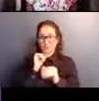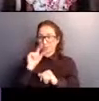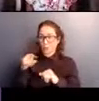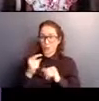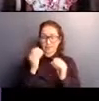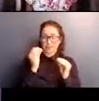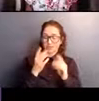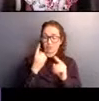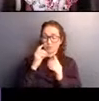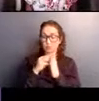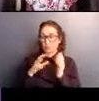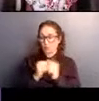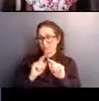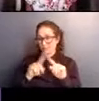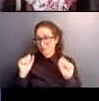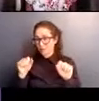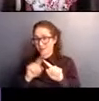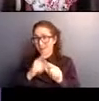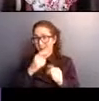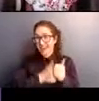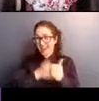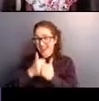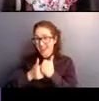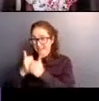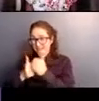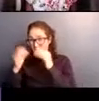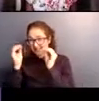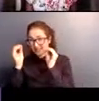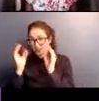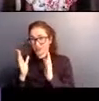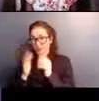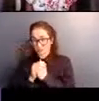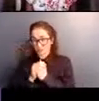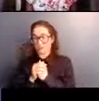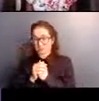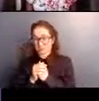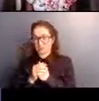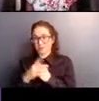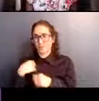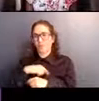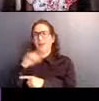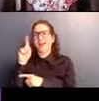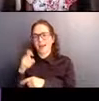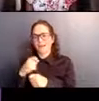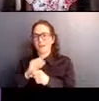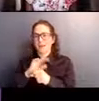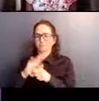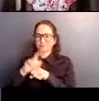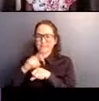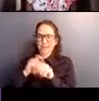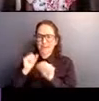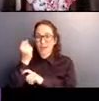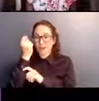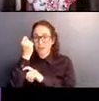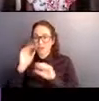with differing abilities, but every teacher that's going to come in contact with that student, and we have to make time to understand